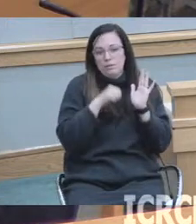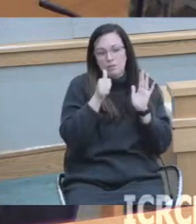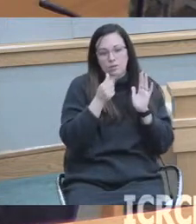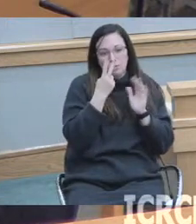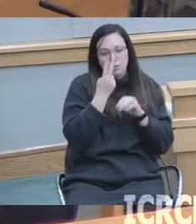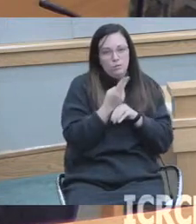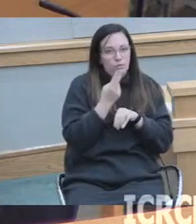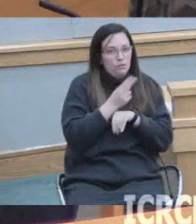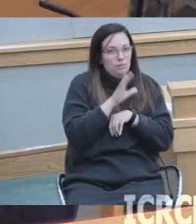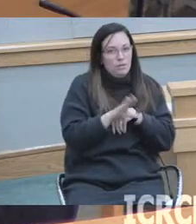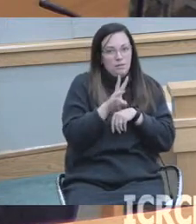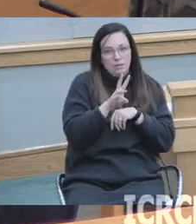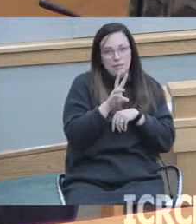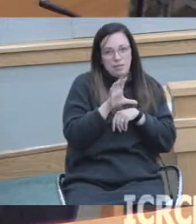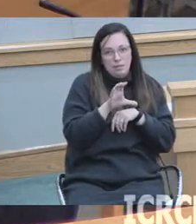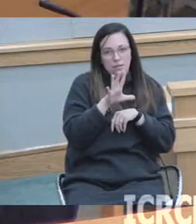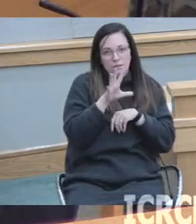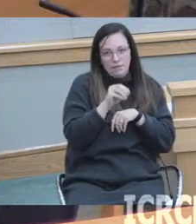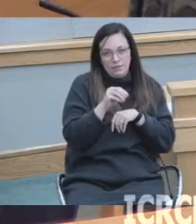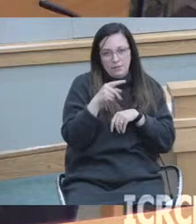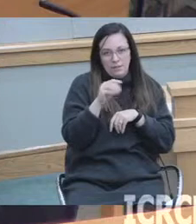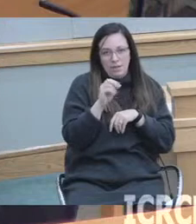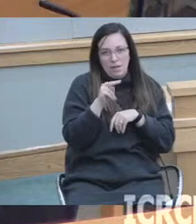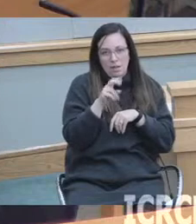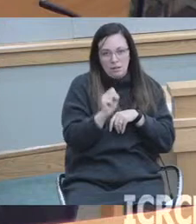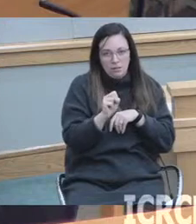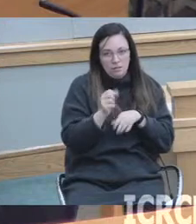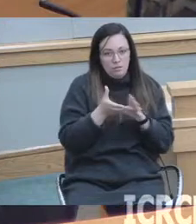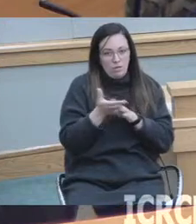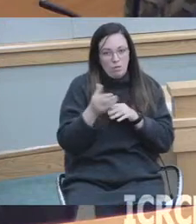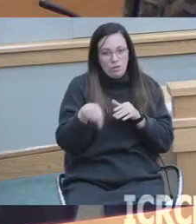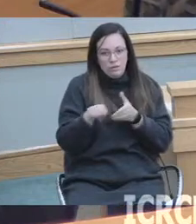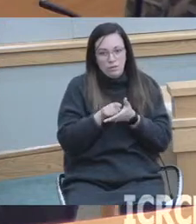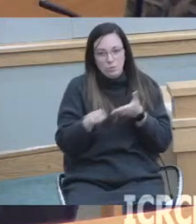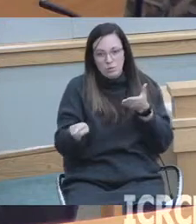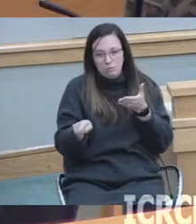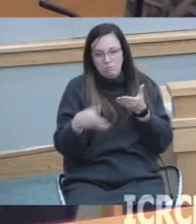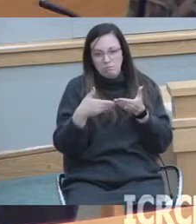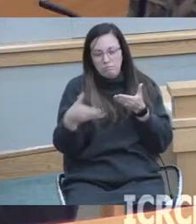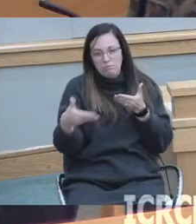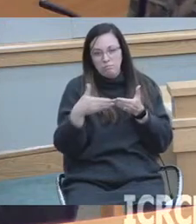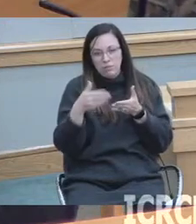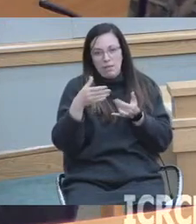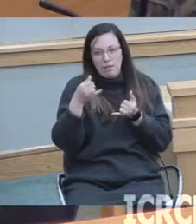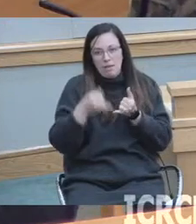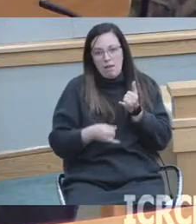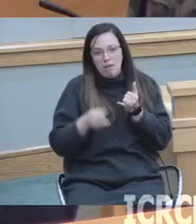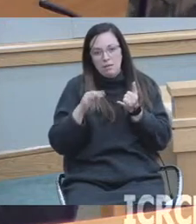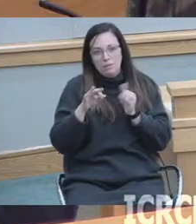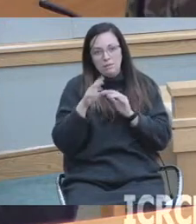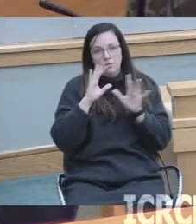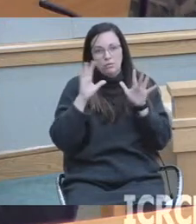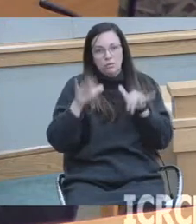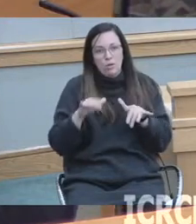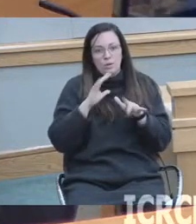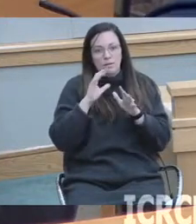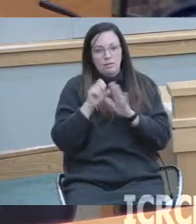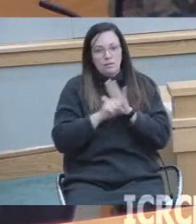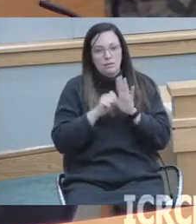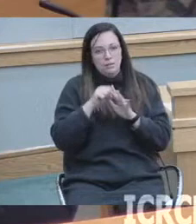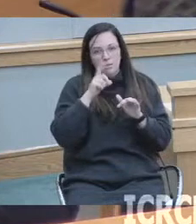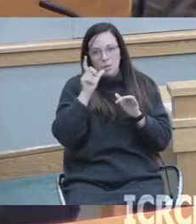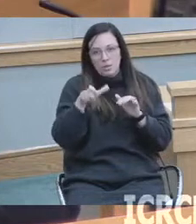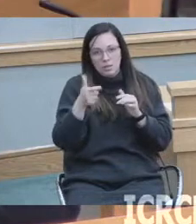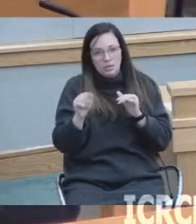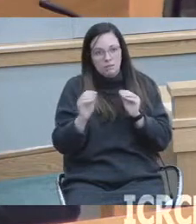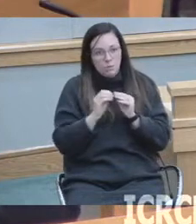the 7 events through this week. Hopefully, at the end of the snow season, we won't need any more.